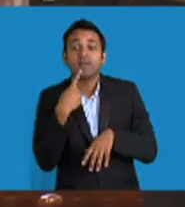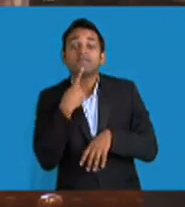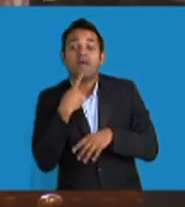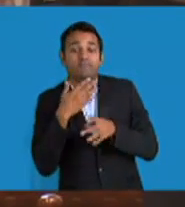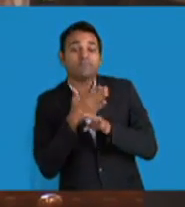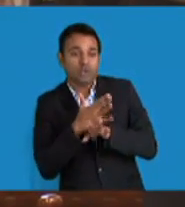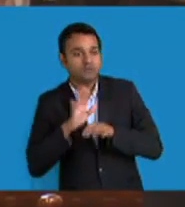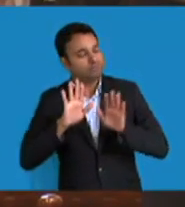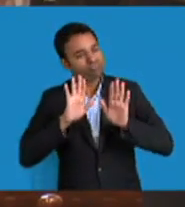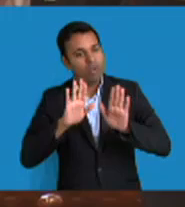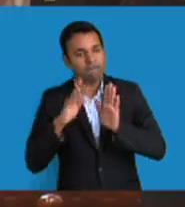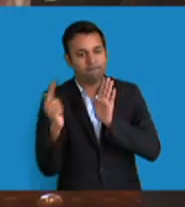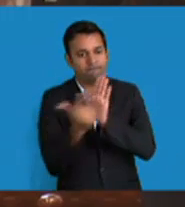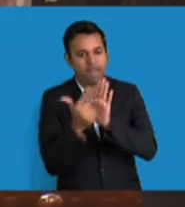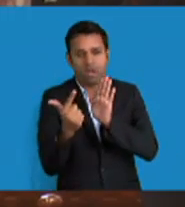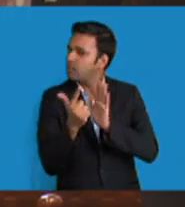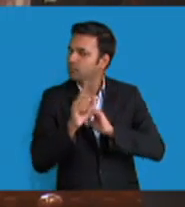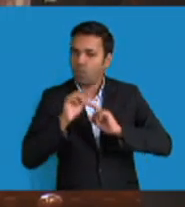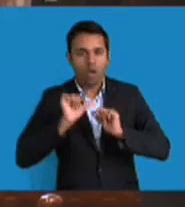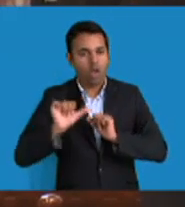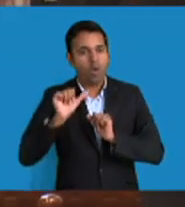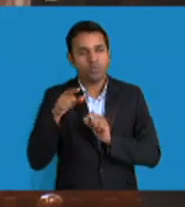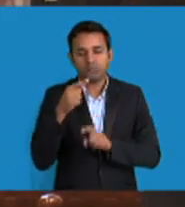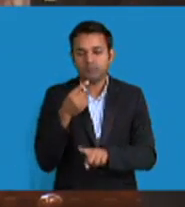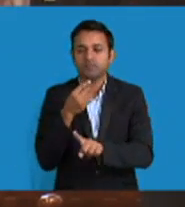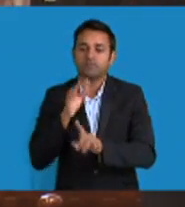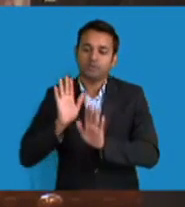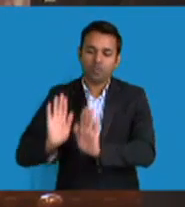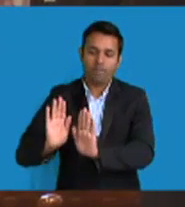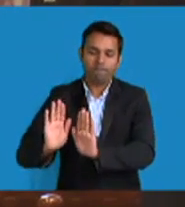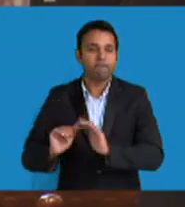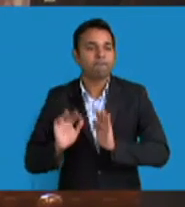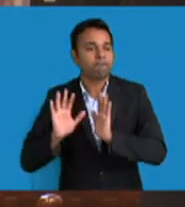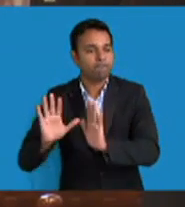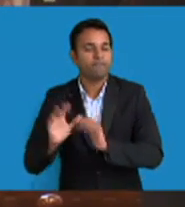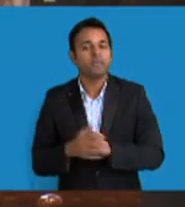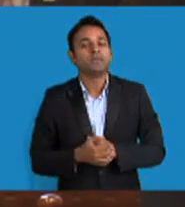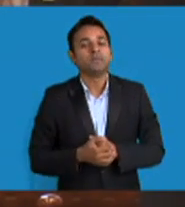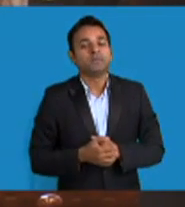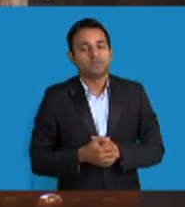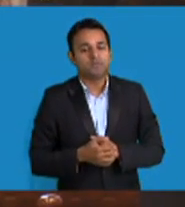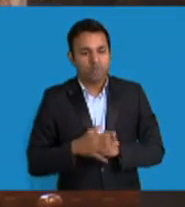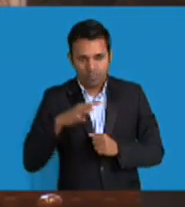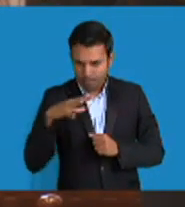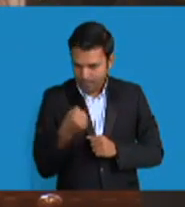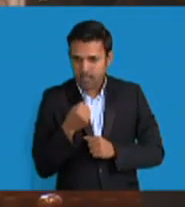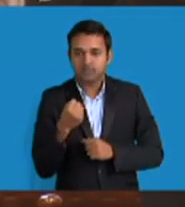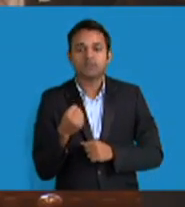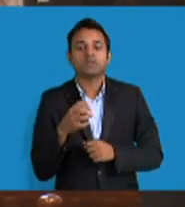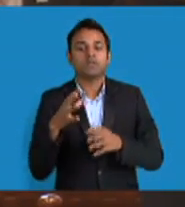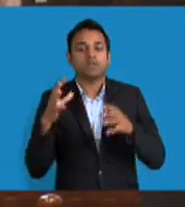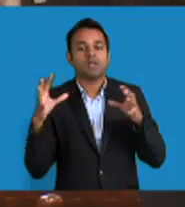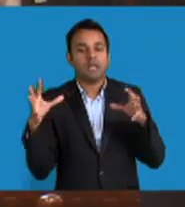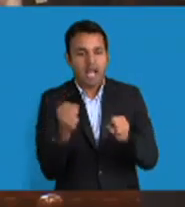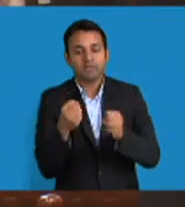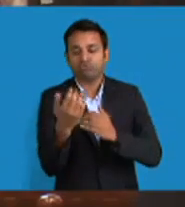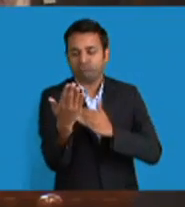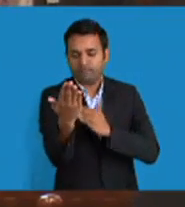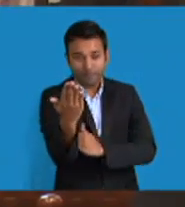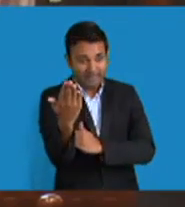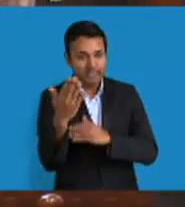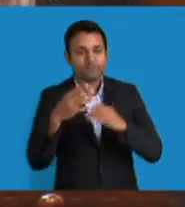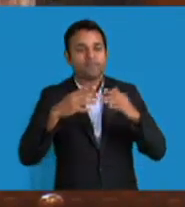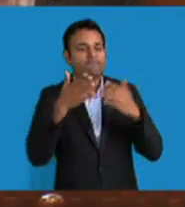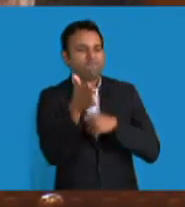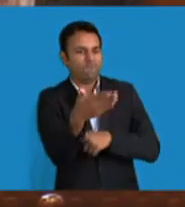will further revitalize the adherence to catching of legal size fish. That's in our legislation.